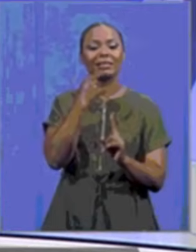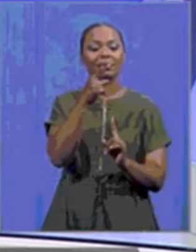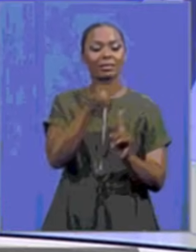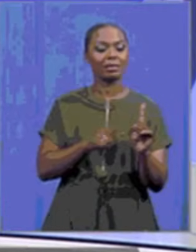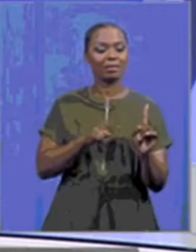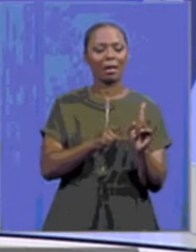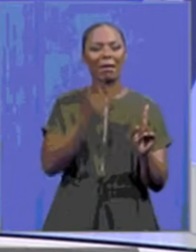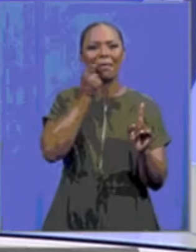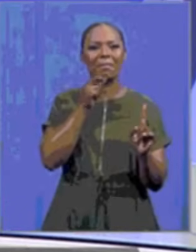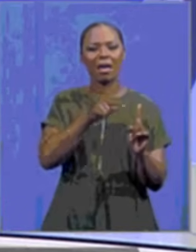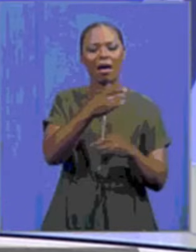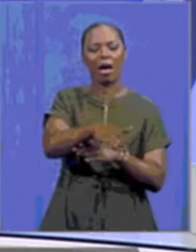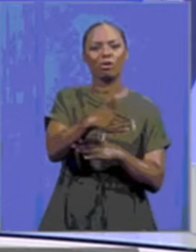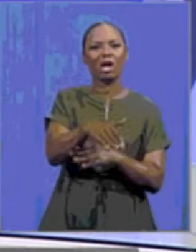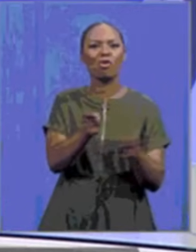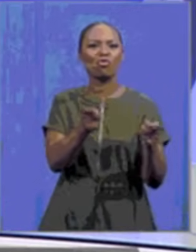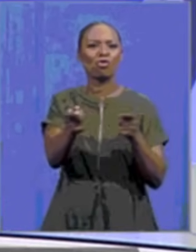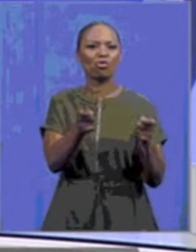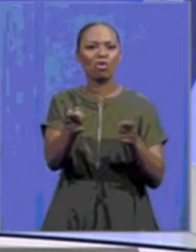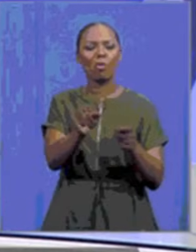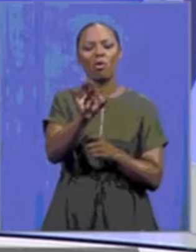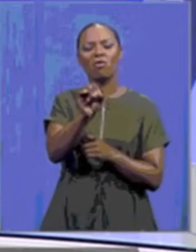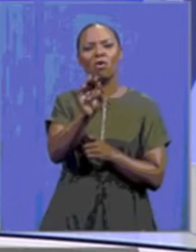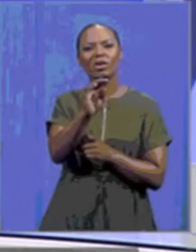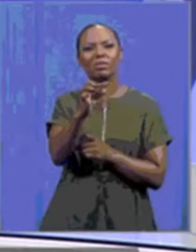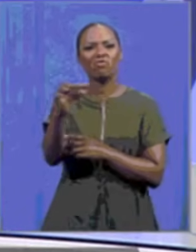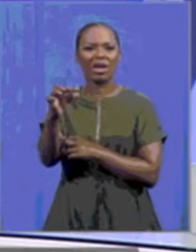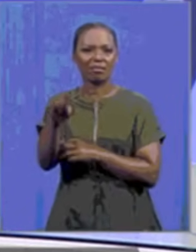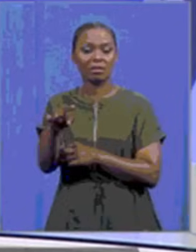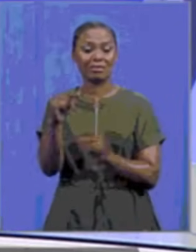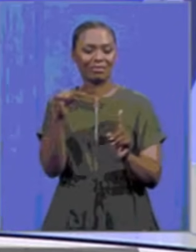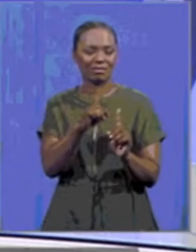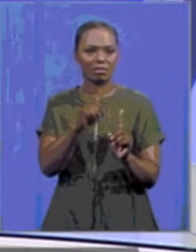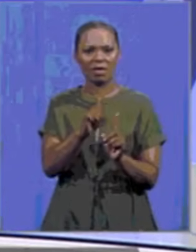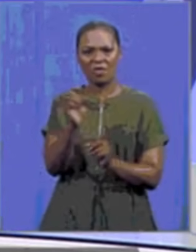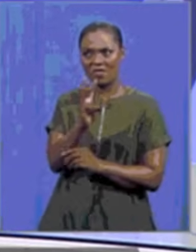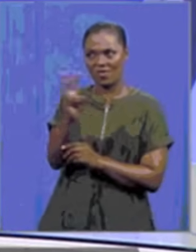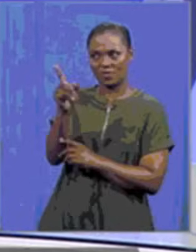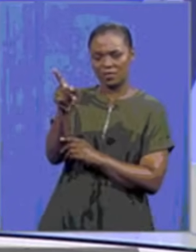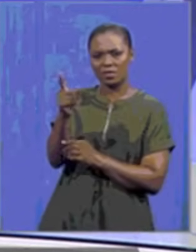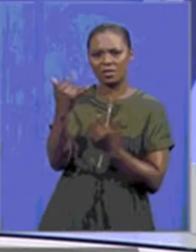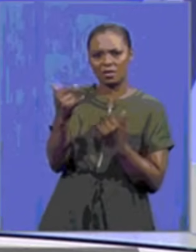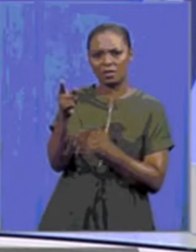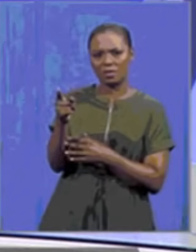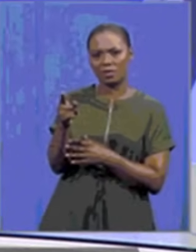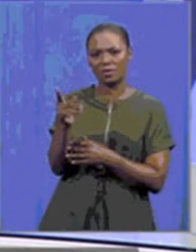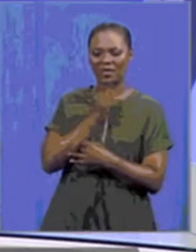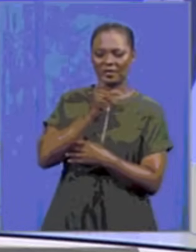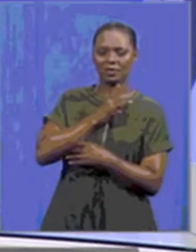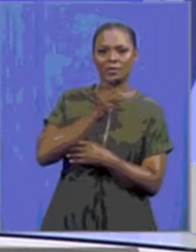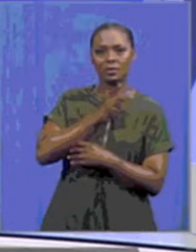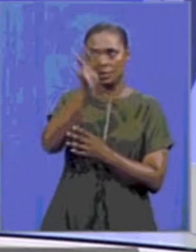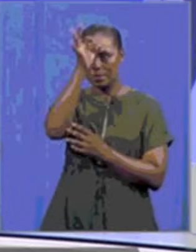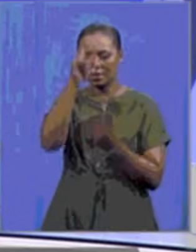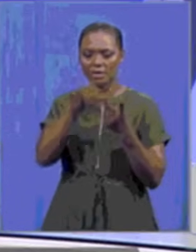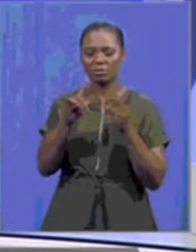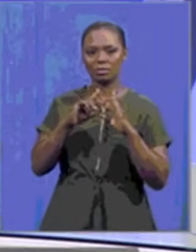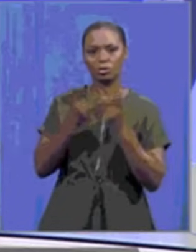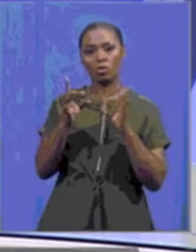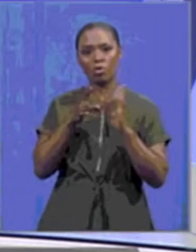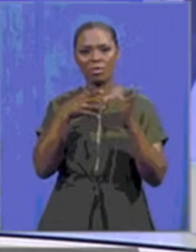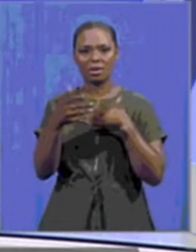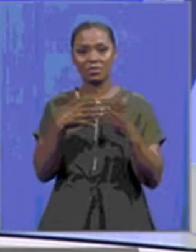ka ntle ga lebenkele tsoko gona Fortsburg a tšhošetša maphodisa le bahlankedi ba merero ya selegae gore ba